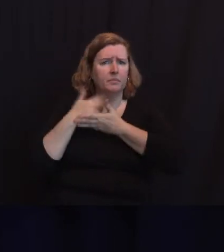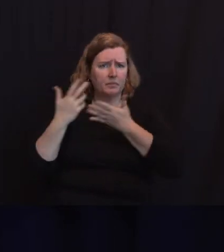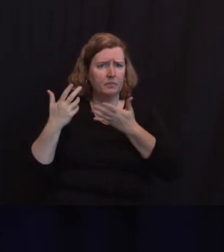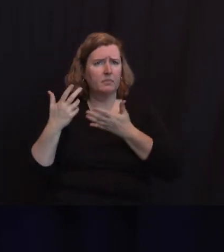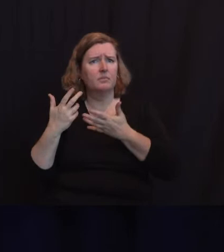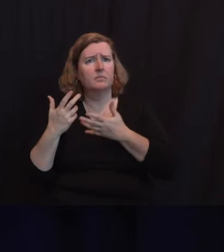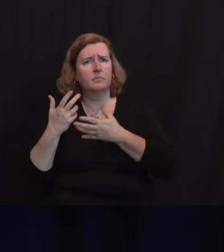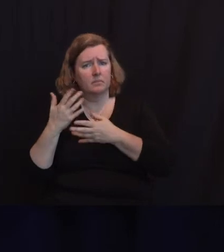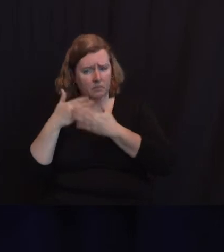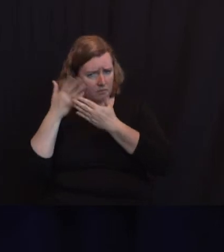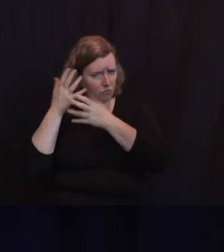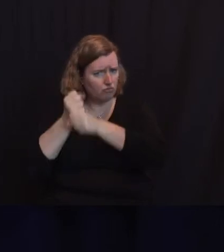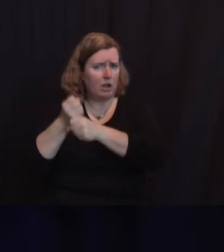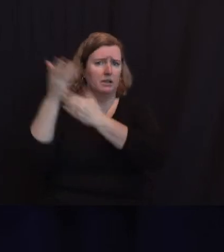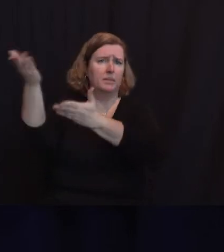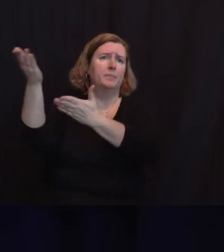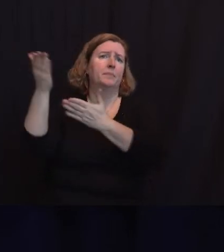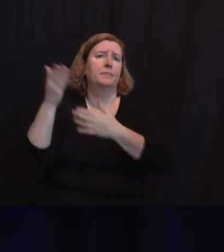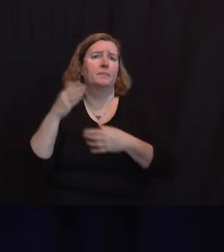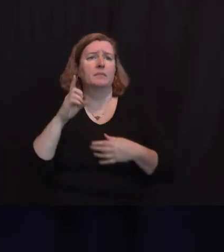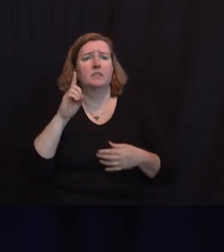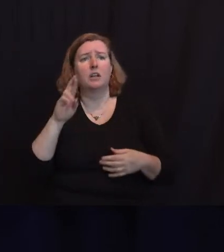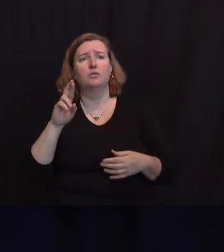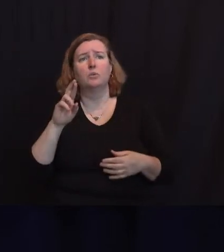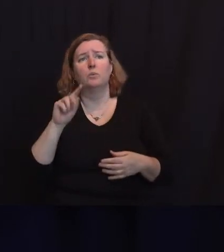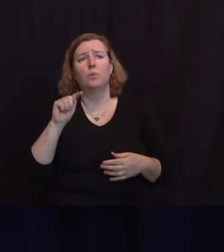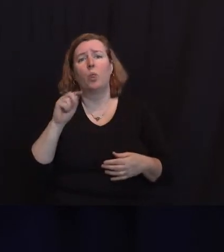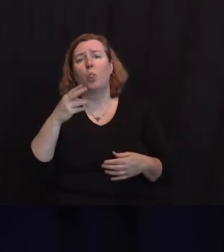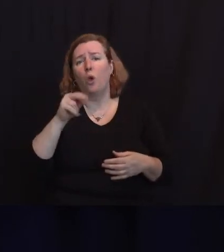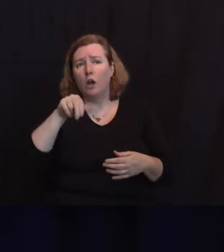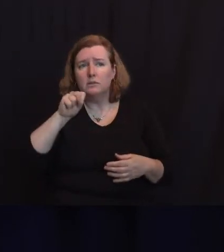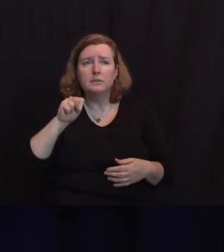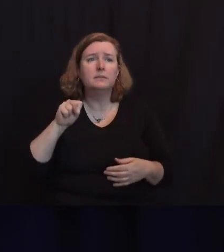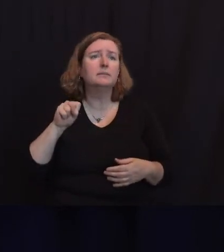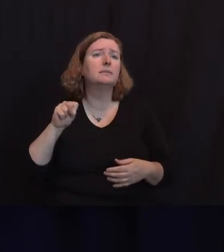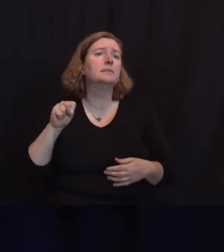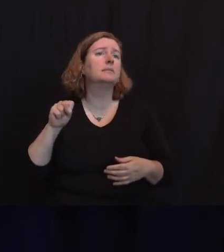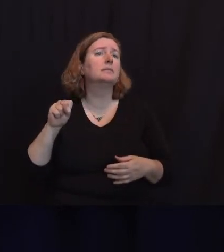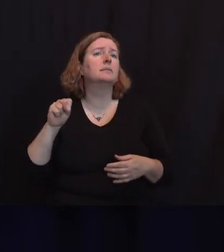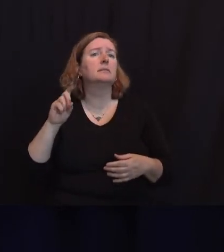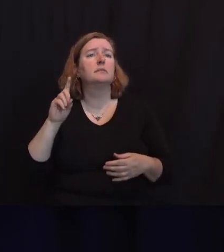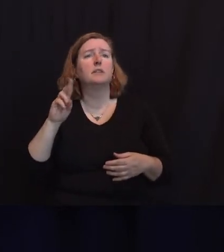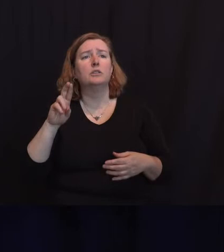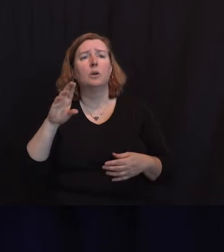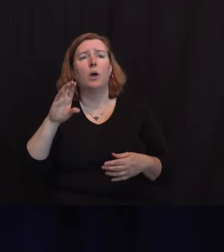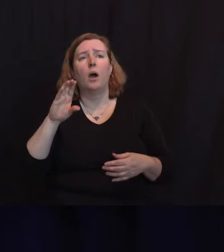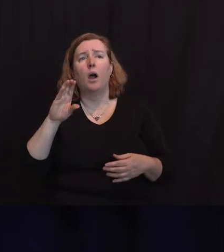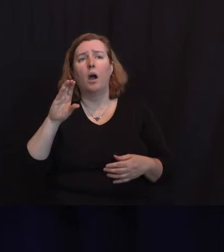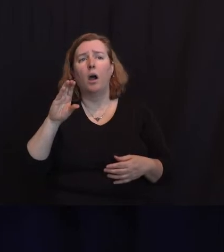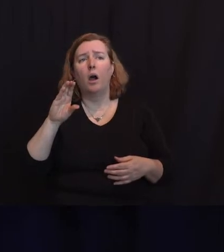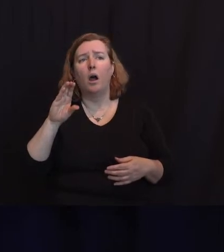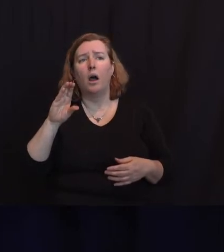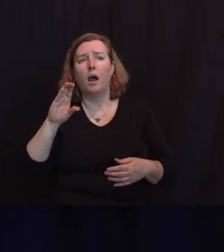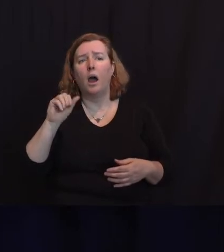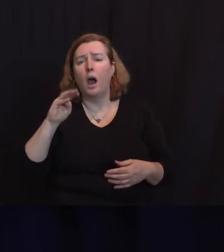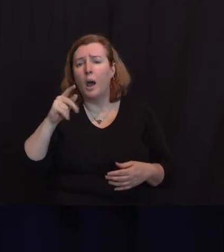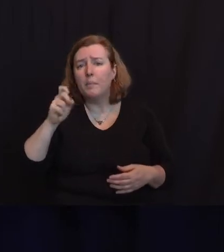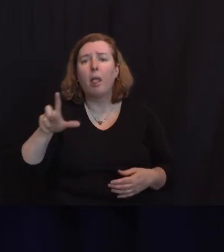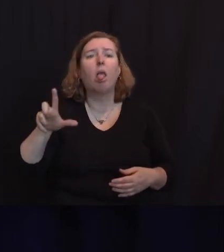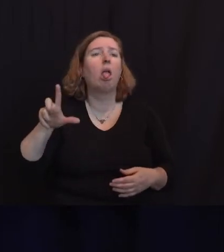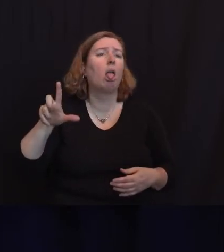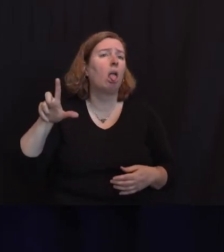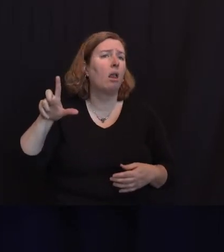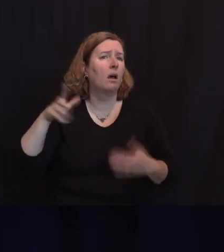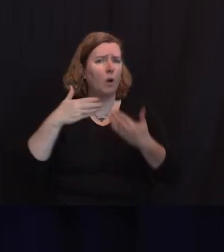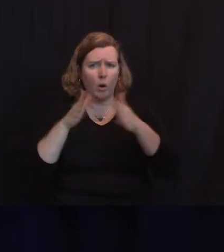Dr. Thomas and Dr. Damali Campbell up in Newark have volunteered to open up a clinic in Dr.